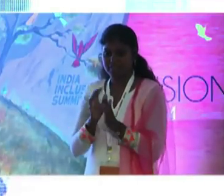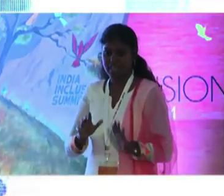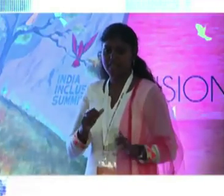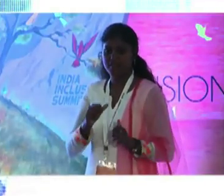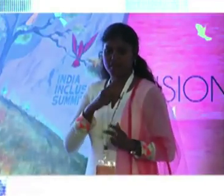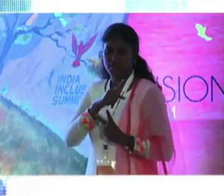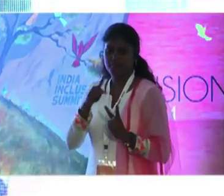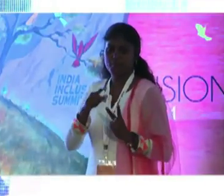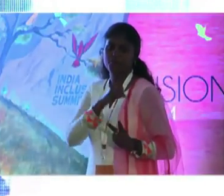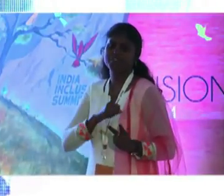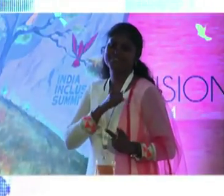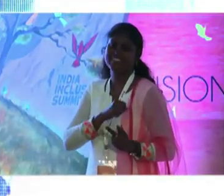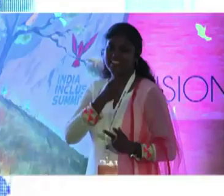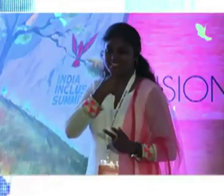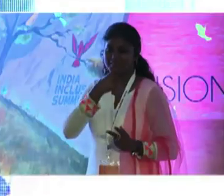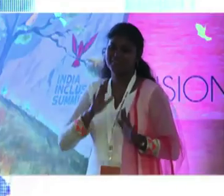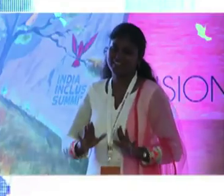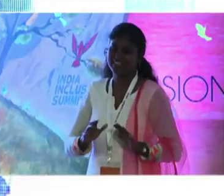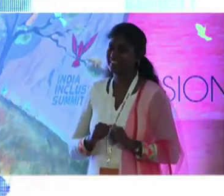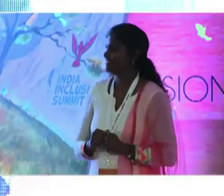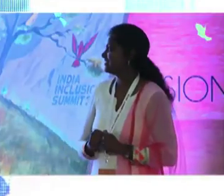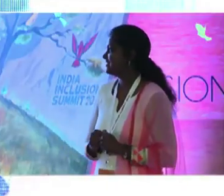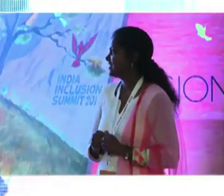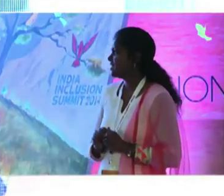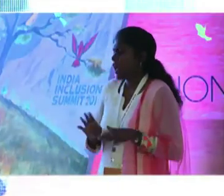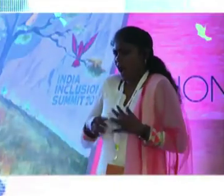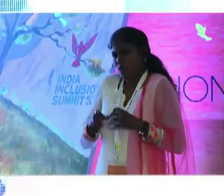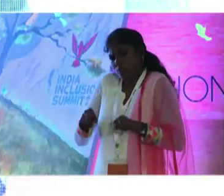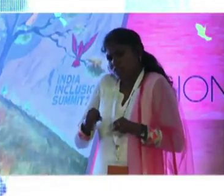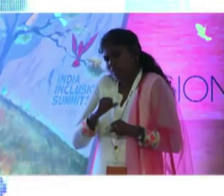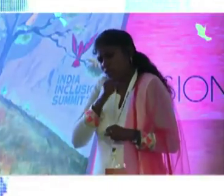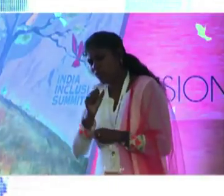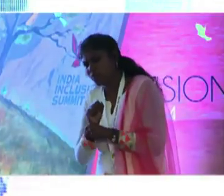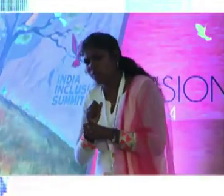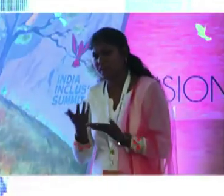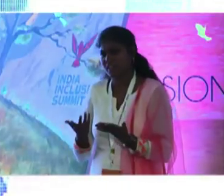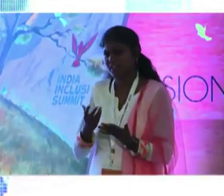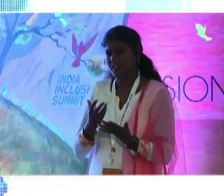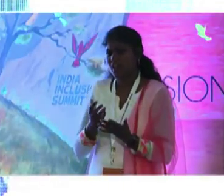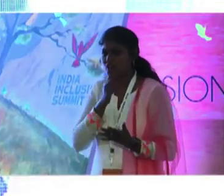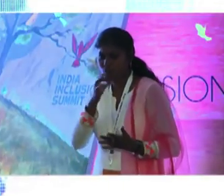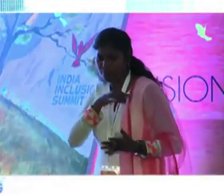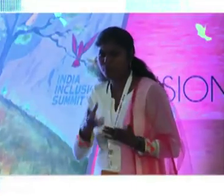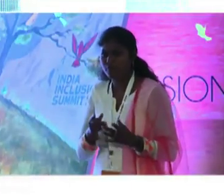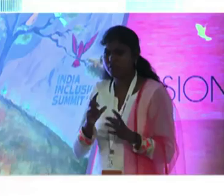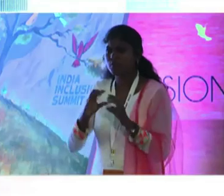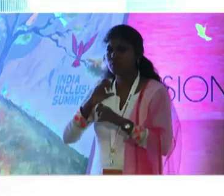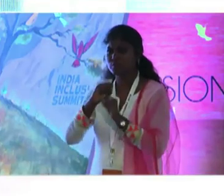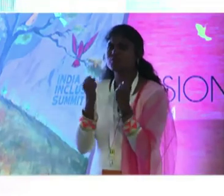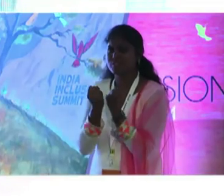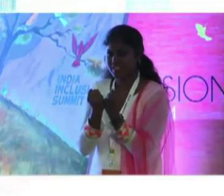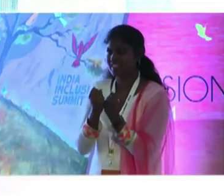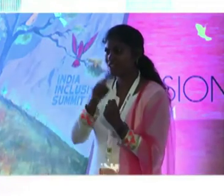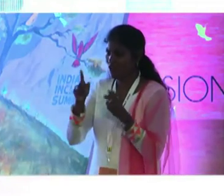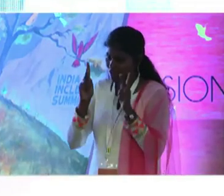and never lets his mind rest, how can be unproductive? All he needs is an opportunity, and the sky will be the limit for them. Thank you so